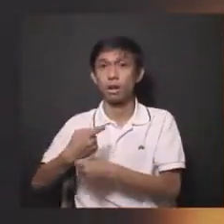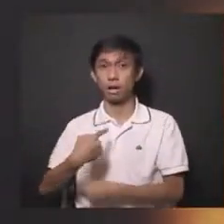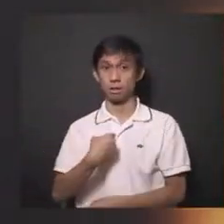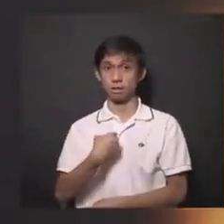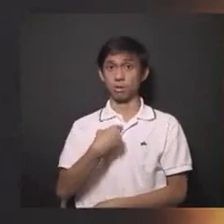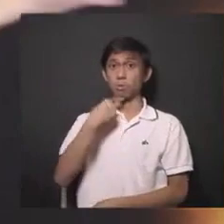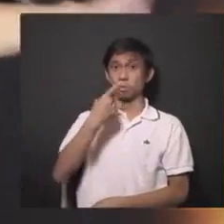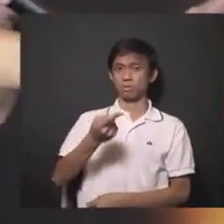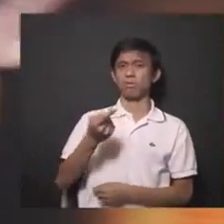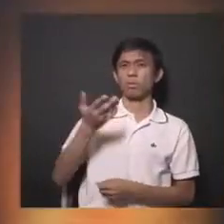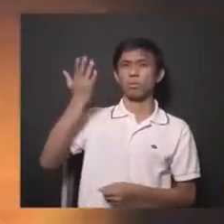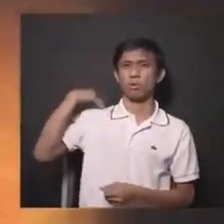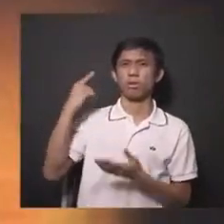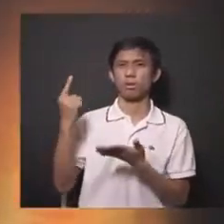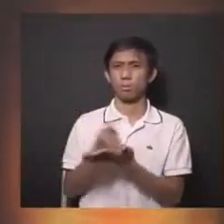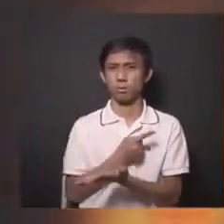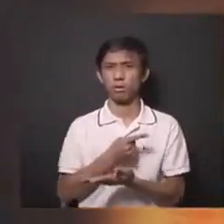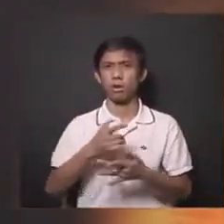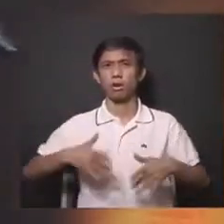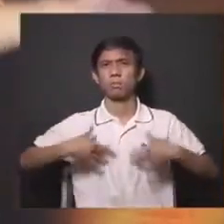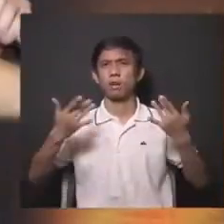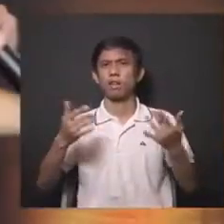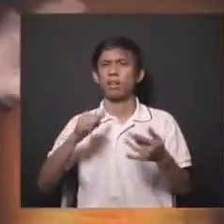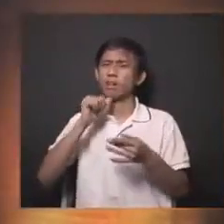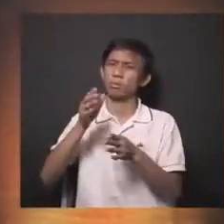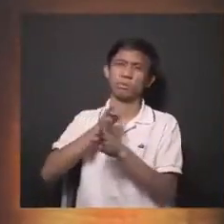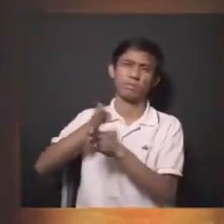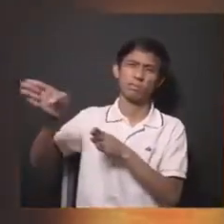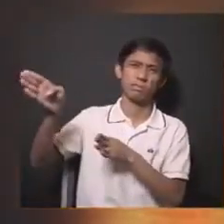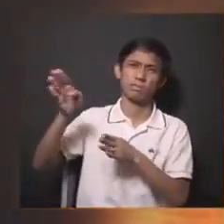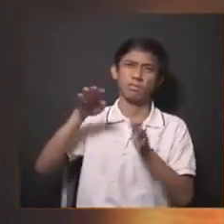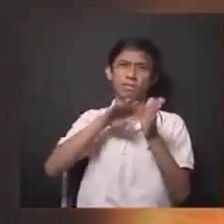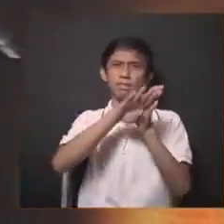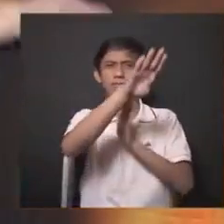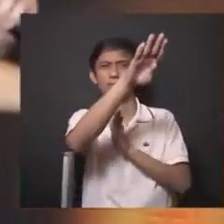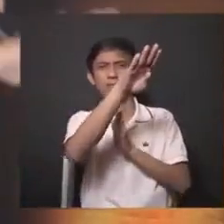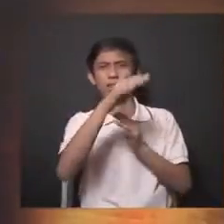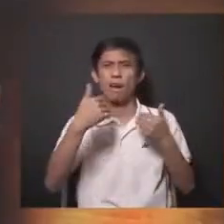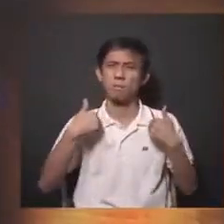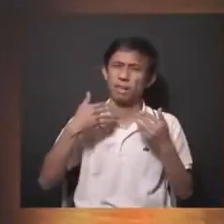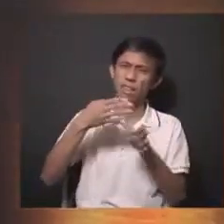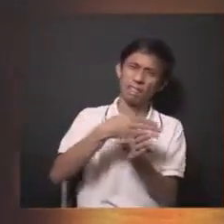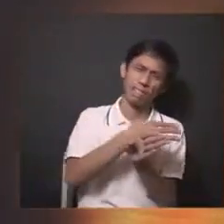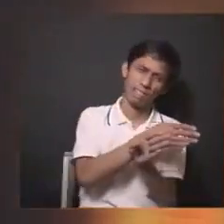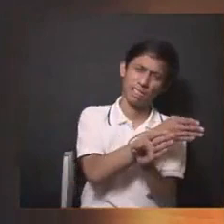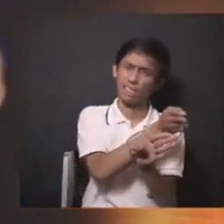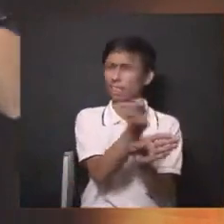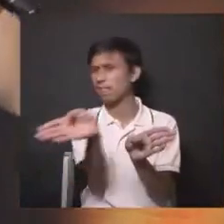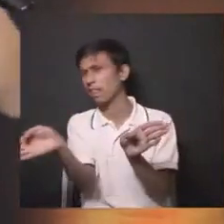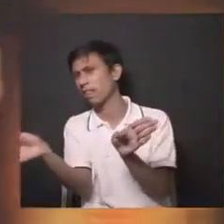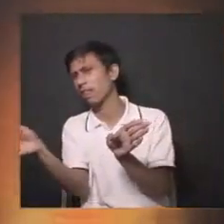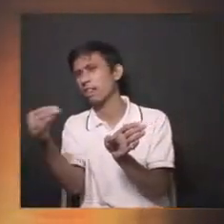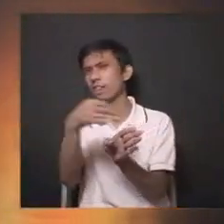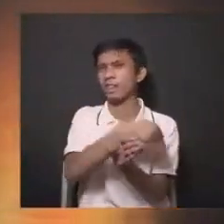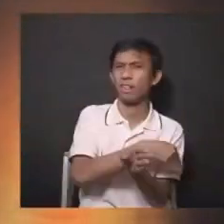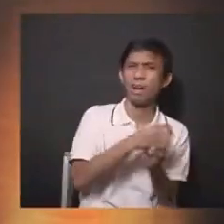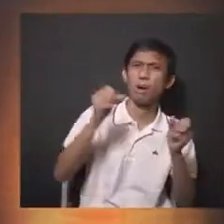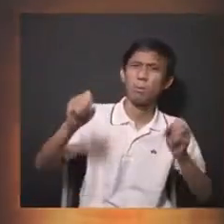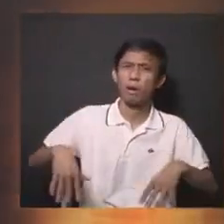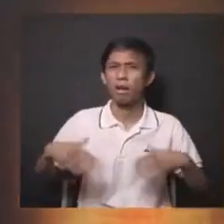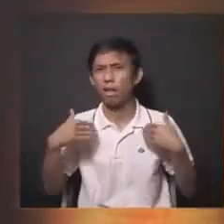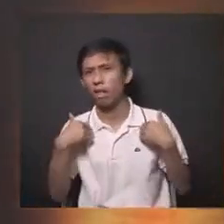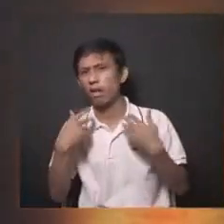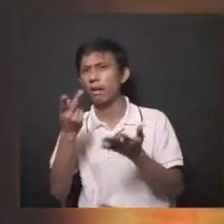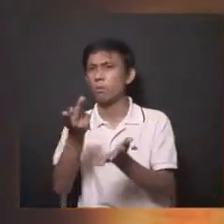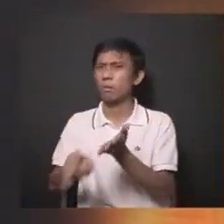line. There are zigs, there are zags, there are defeats, there are losses, there are gains, there are victories. Life is not a